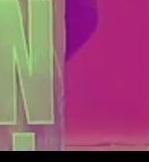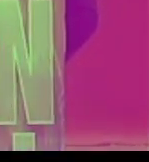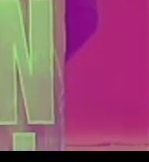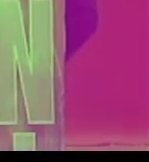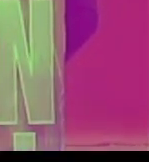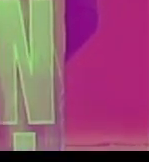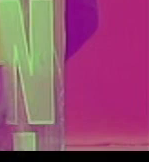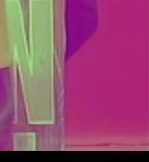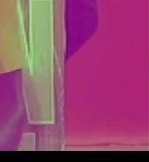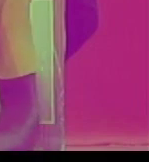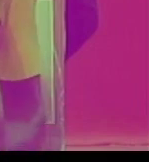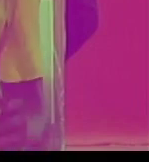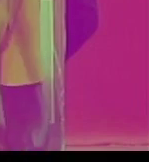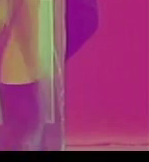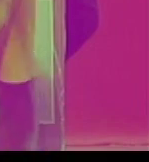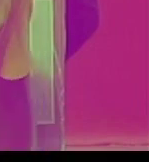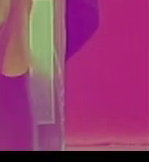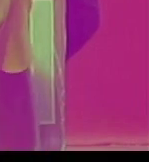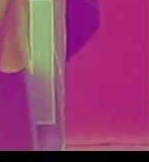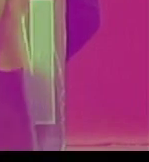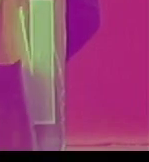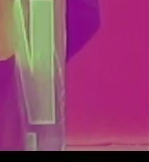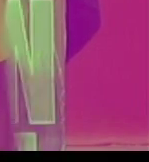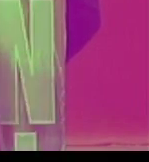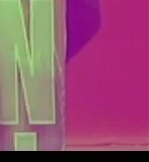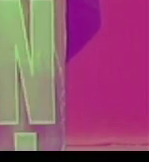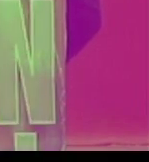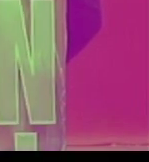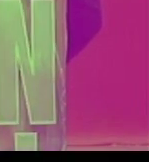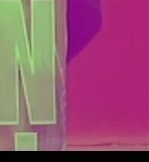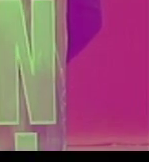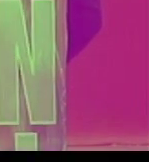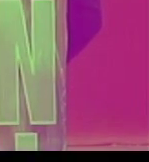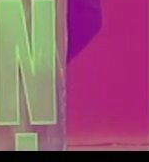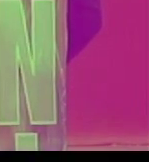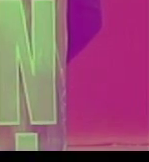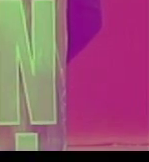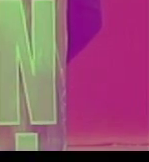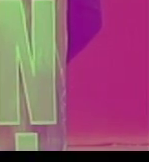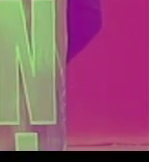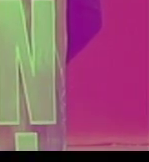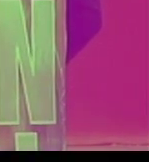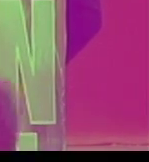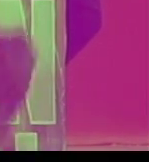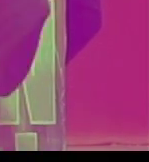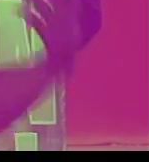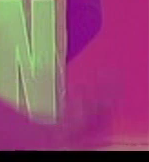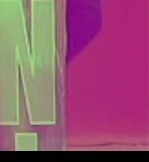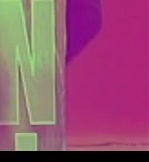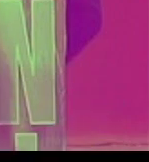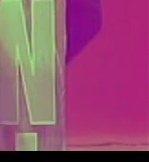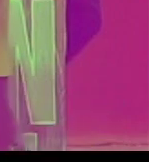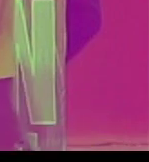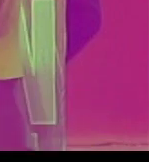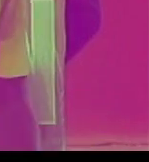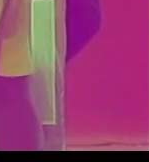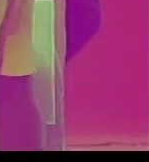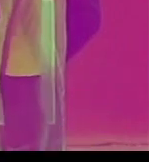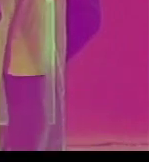been free. And secondly, I want to thank God for giving my life to Christ Jesus, because I'm a new convert.